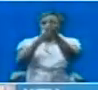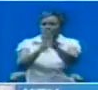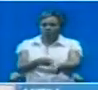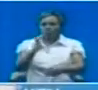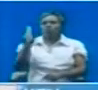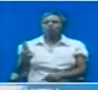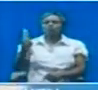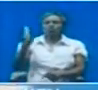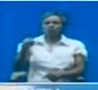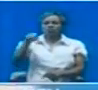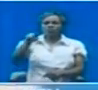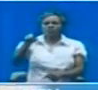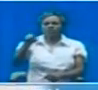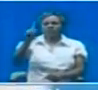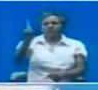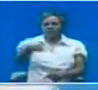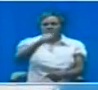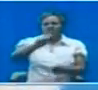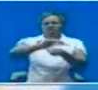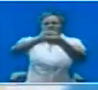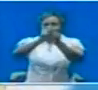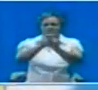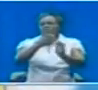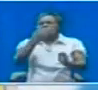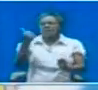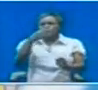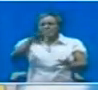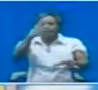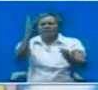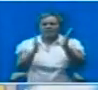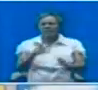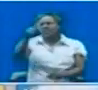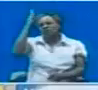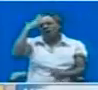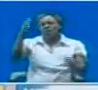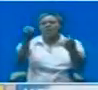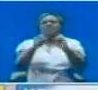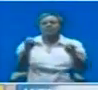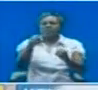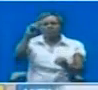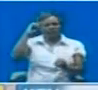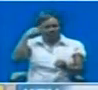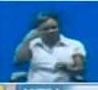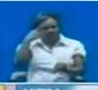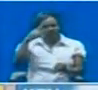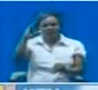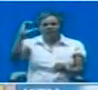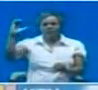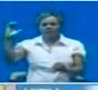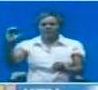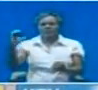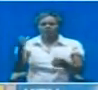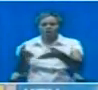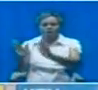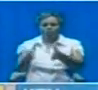Uhuru Kenyatta seems to have wrong-footed even the best analysts in the country who have been weighing The Hague options in the last couple of